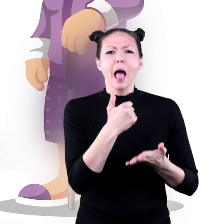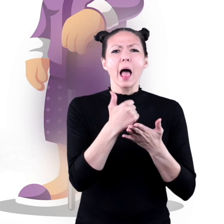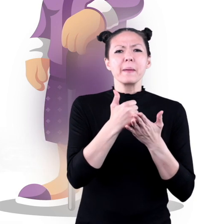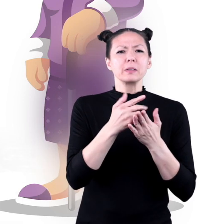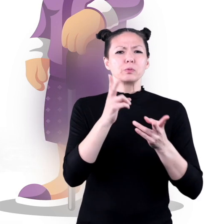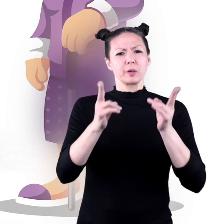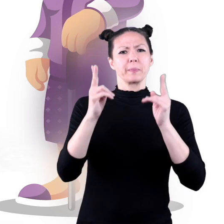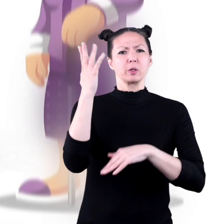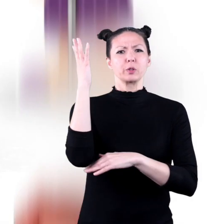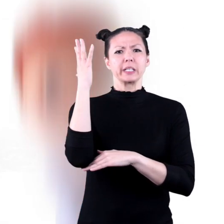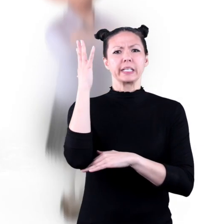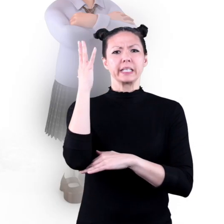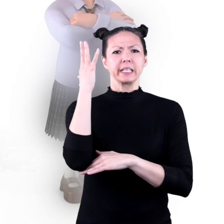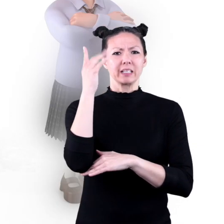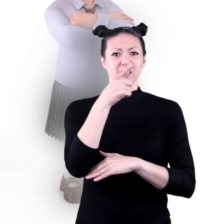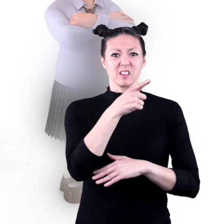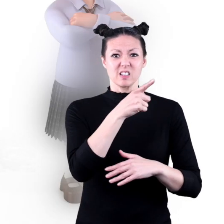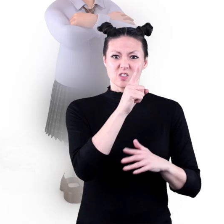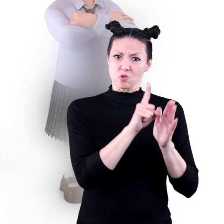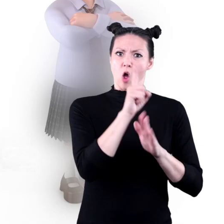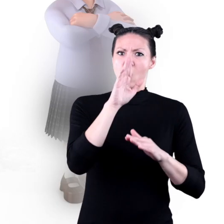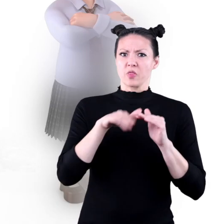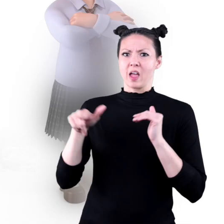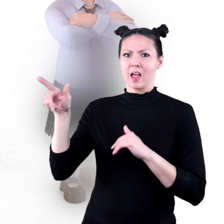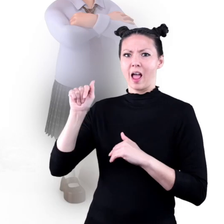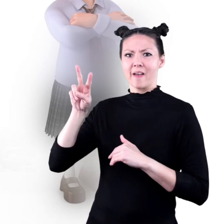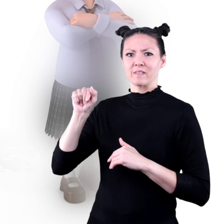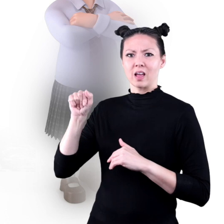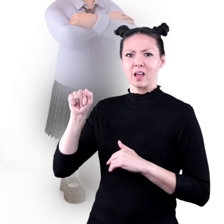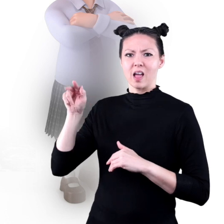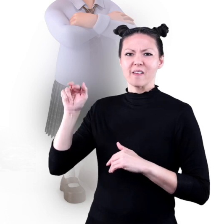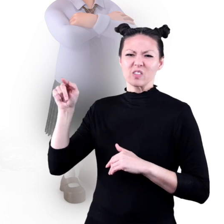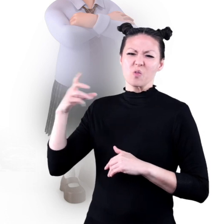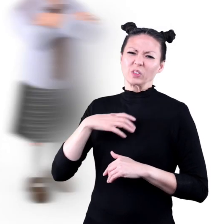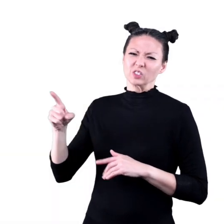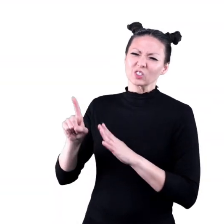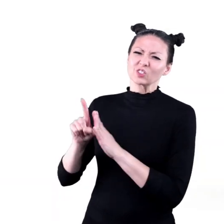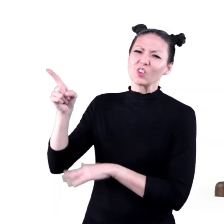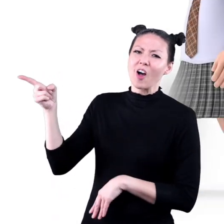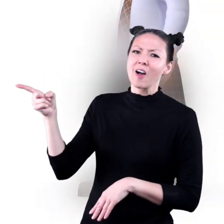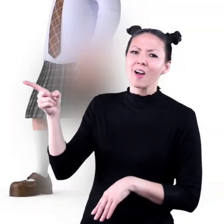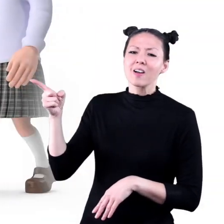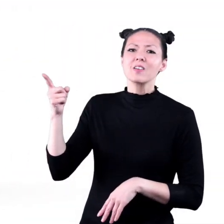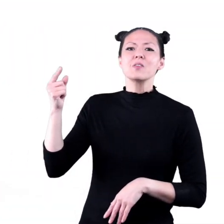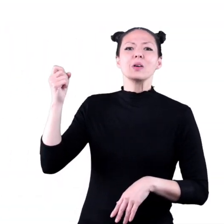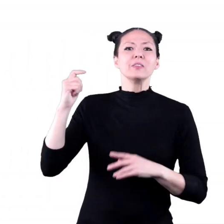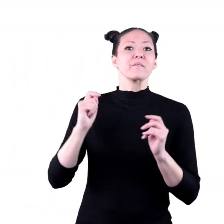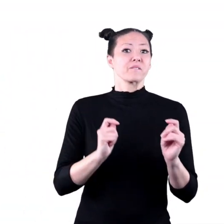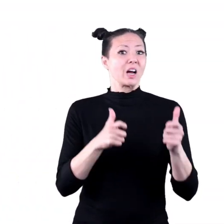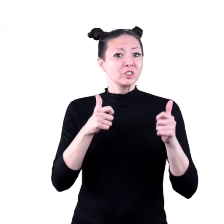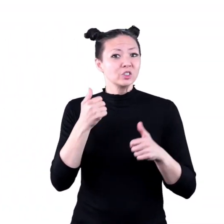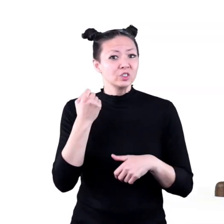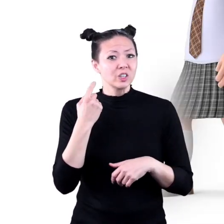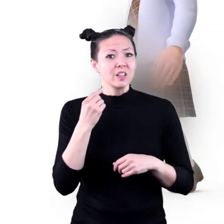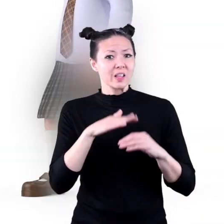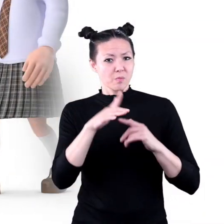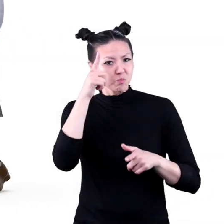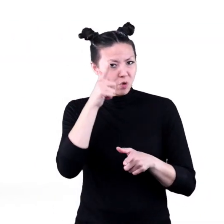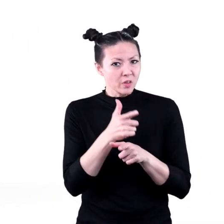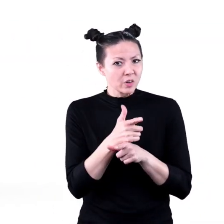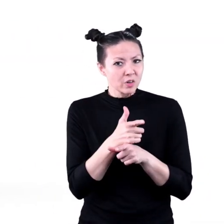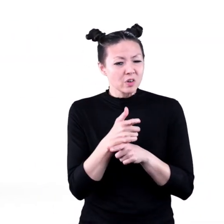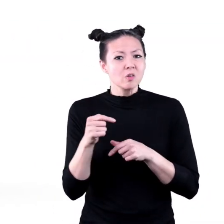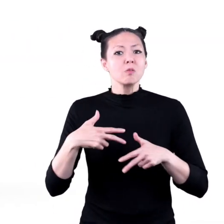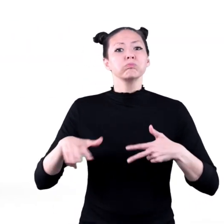tree. He was taller than Ava. Ava wished she was taller. She was much faster than her brother Noah,